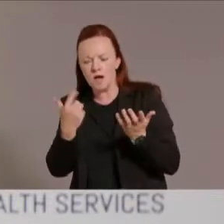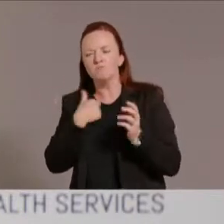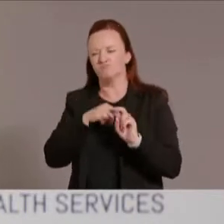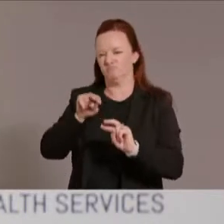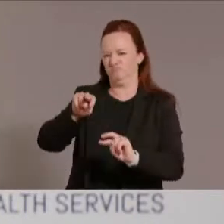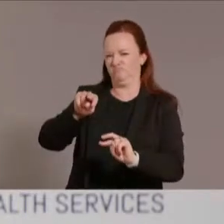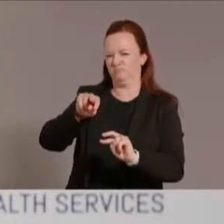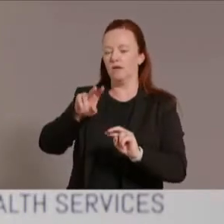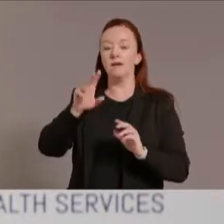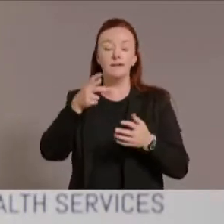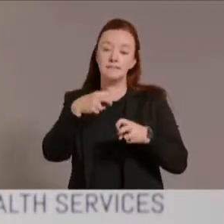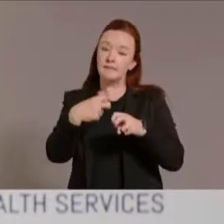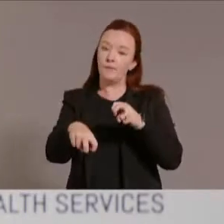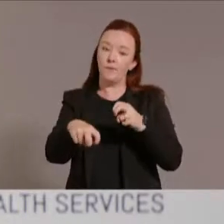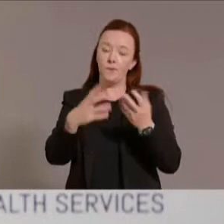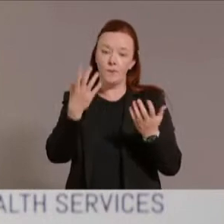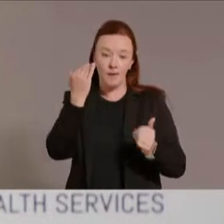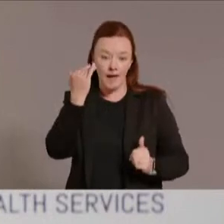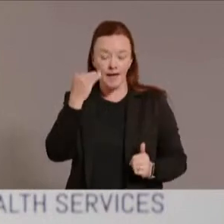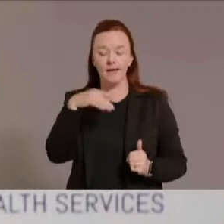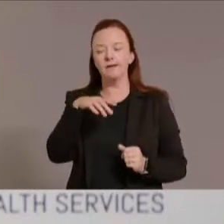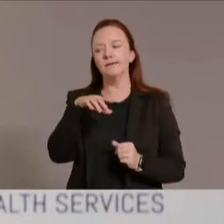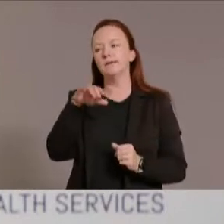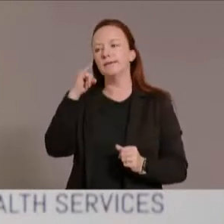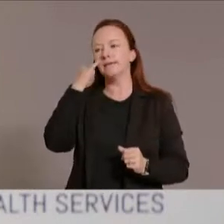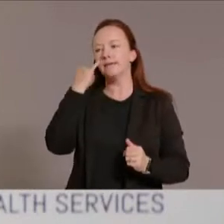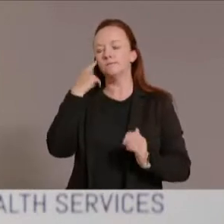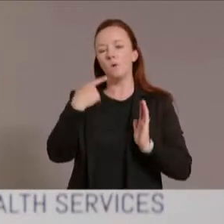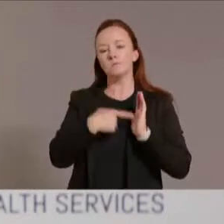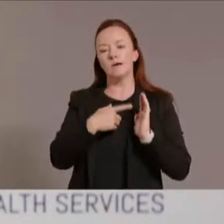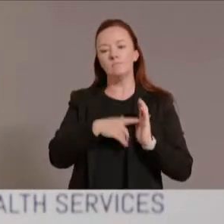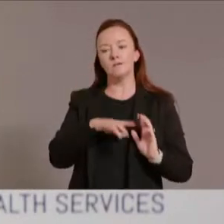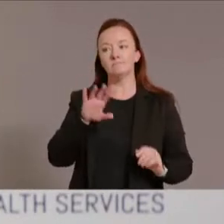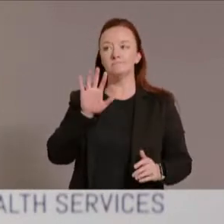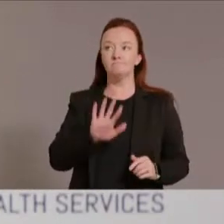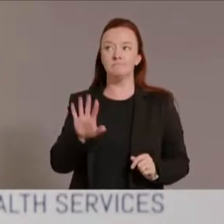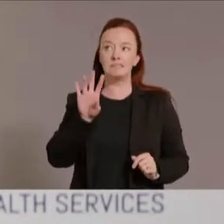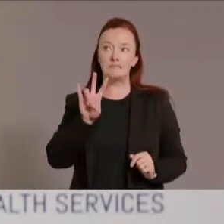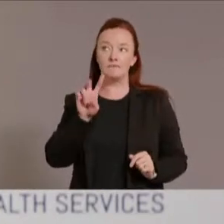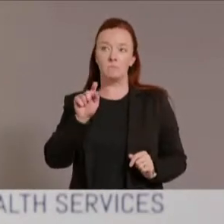because when you're talking of about 7.3 million,